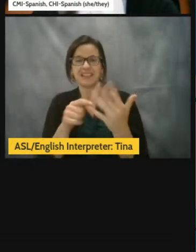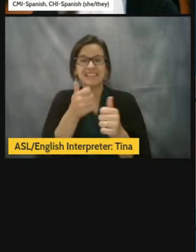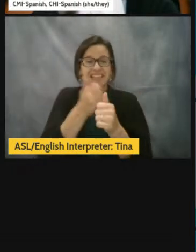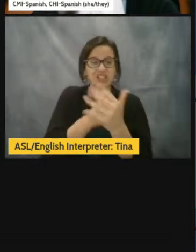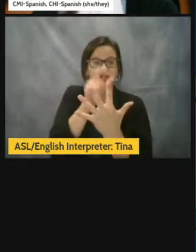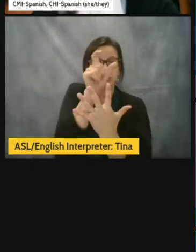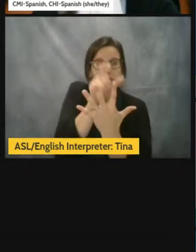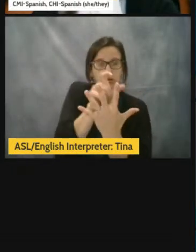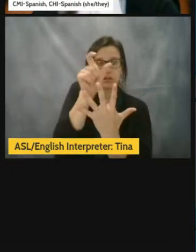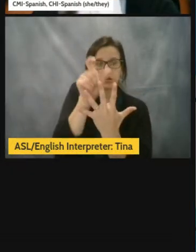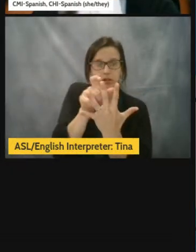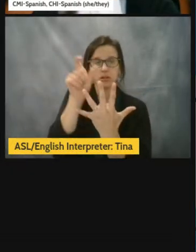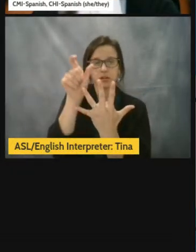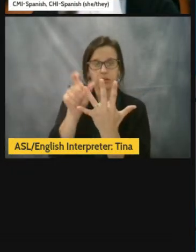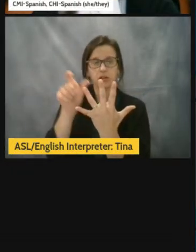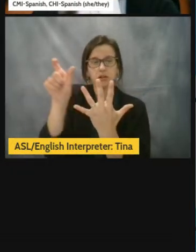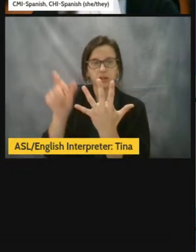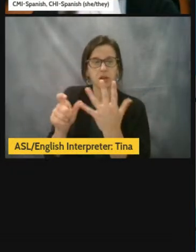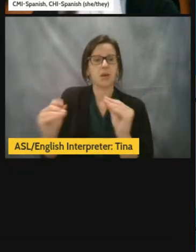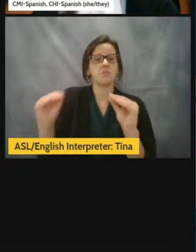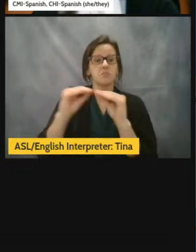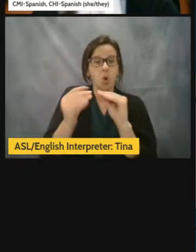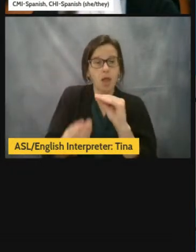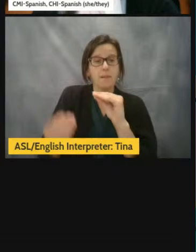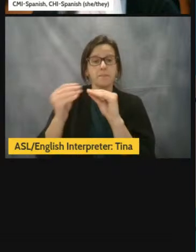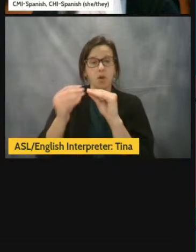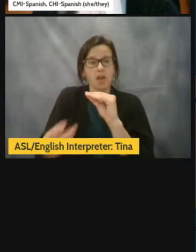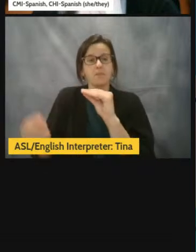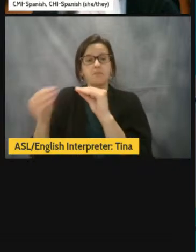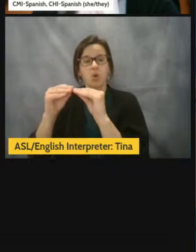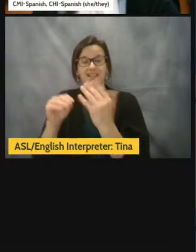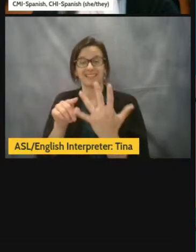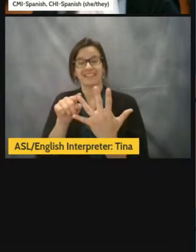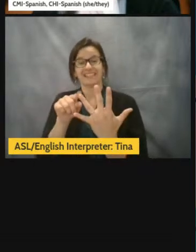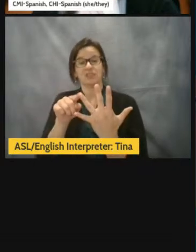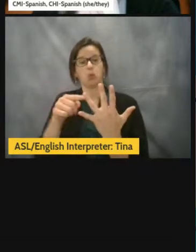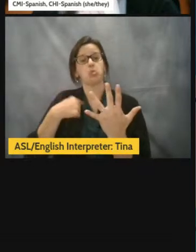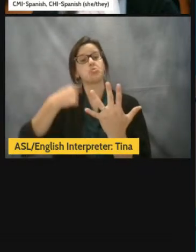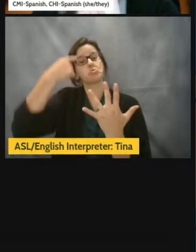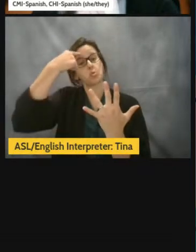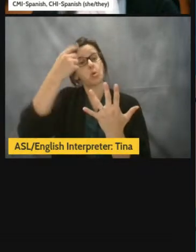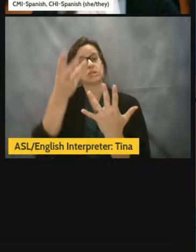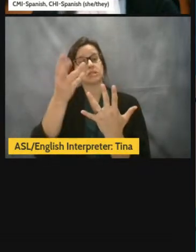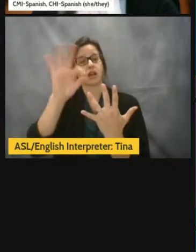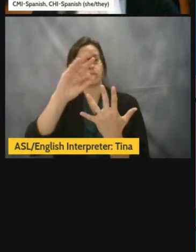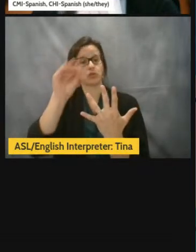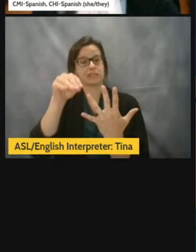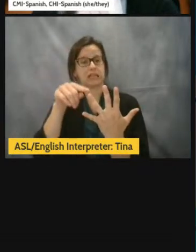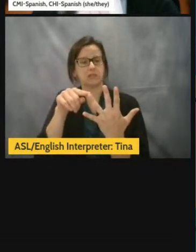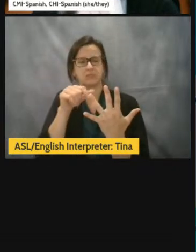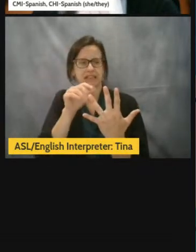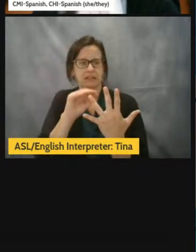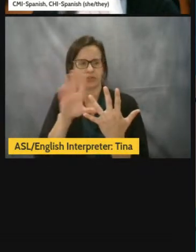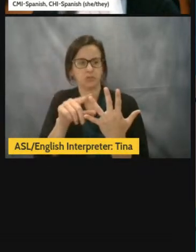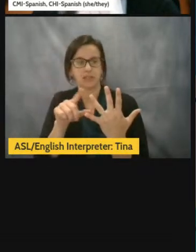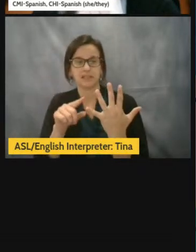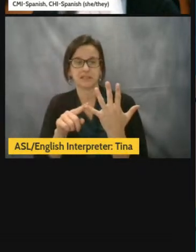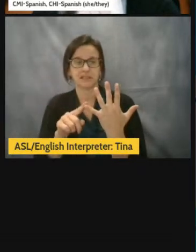last one. We're assuming that this one's 69%. It wasn't 100% clear. Whatever number you have